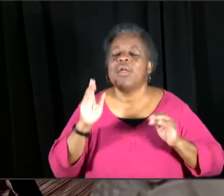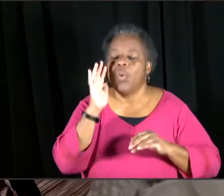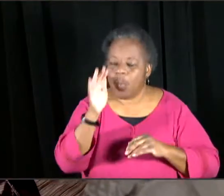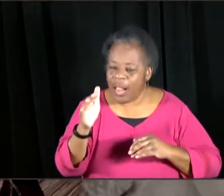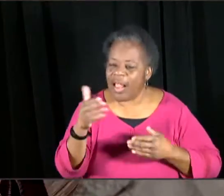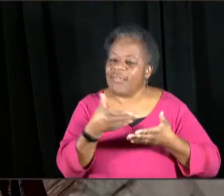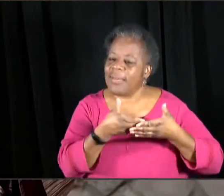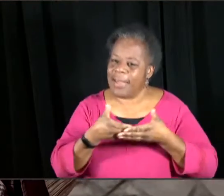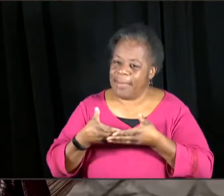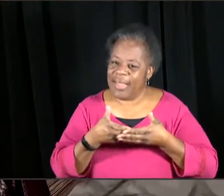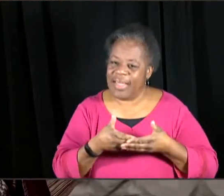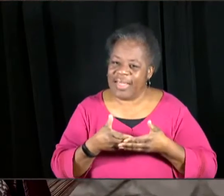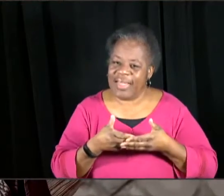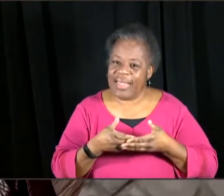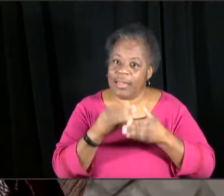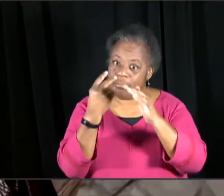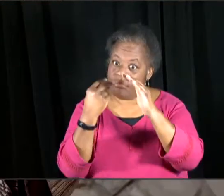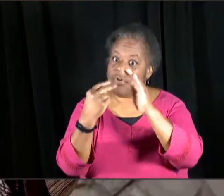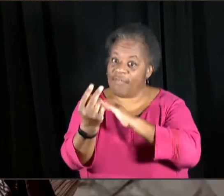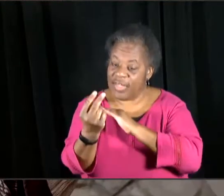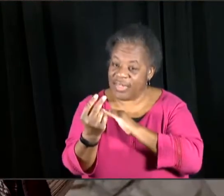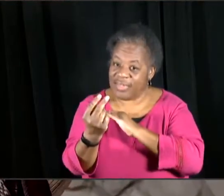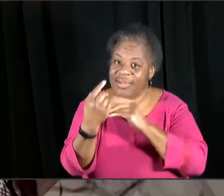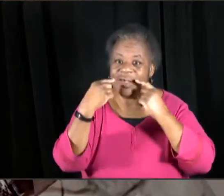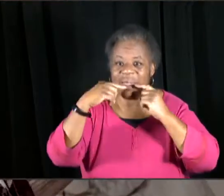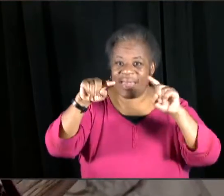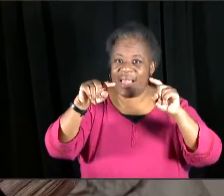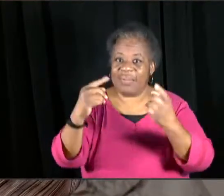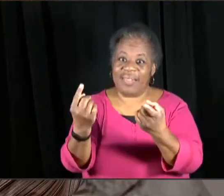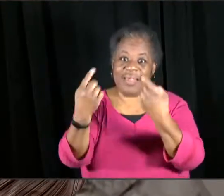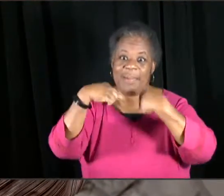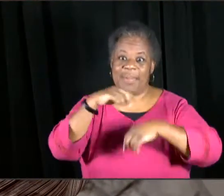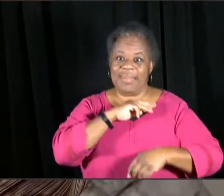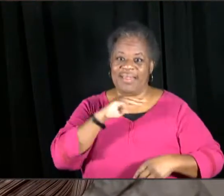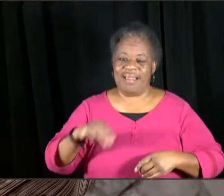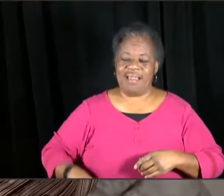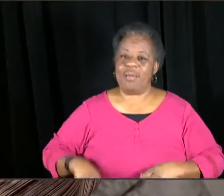child. He will be a prophet, and he will announce the coming Messiah."